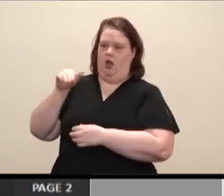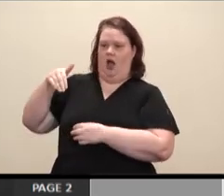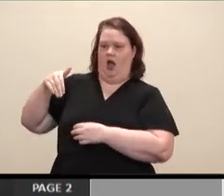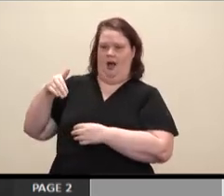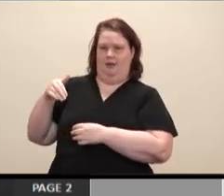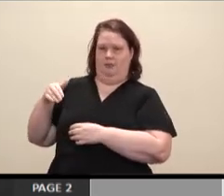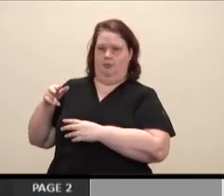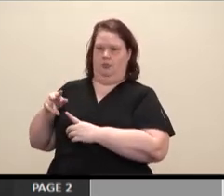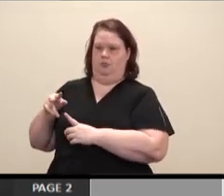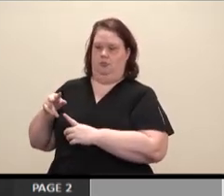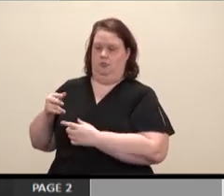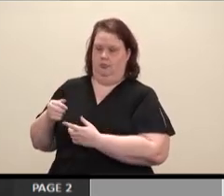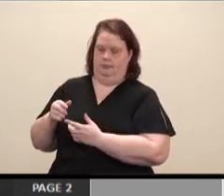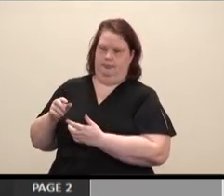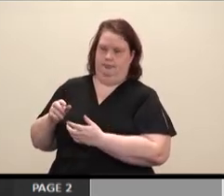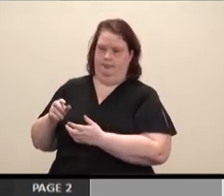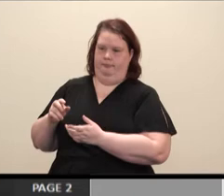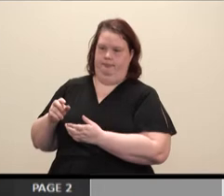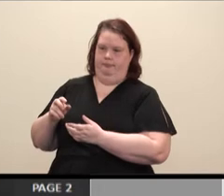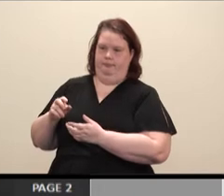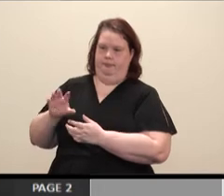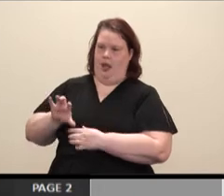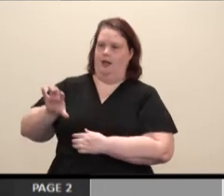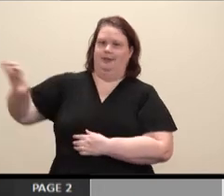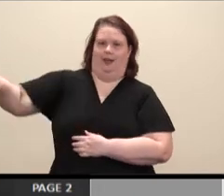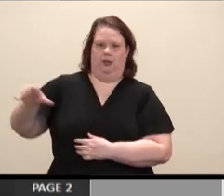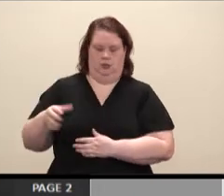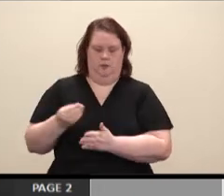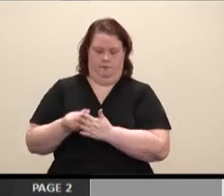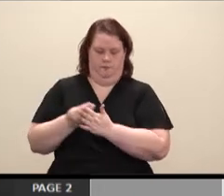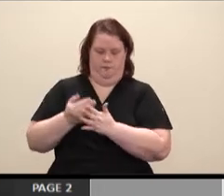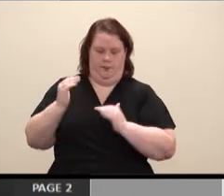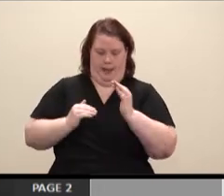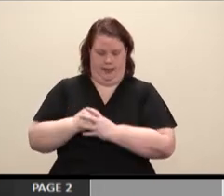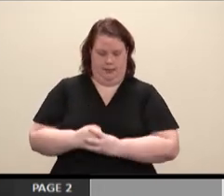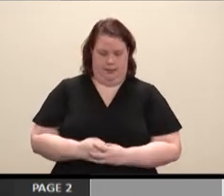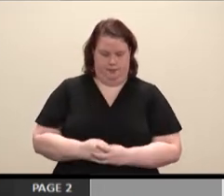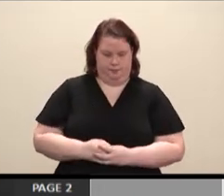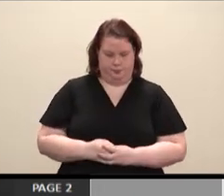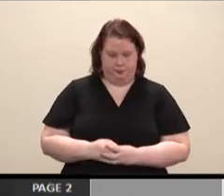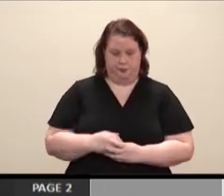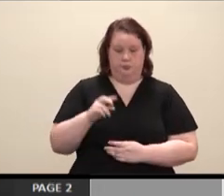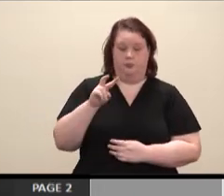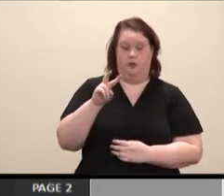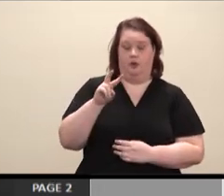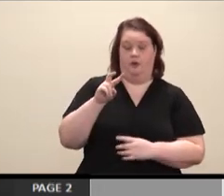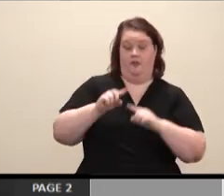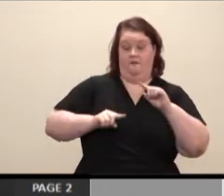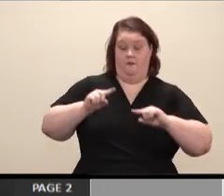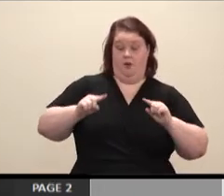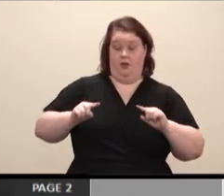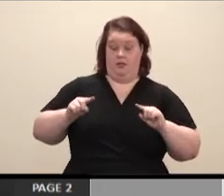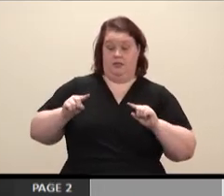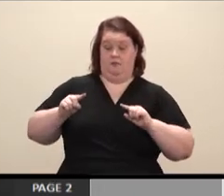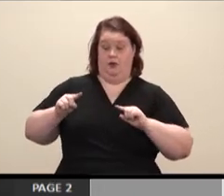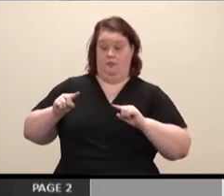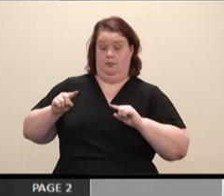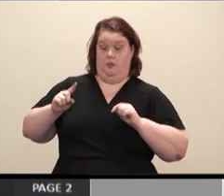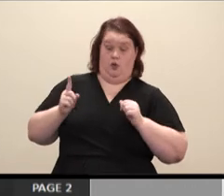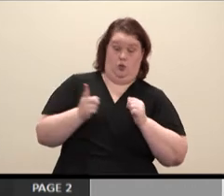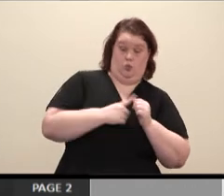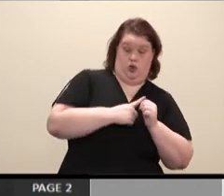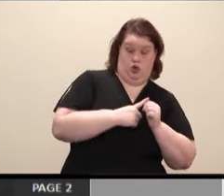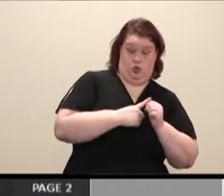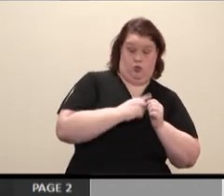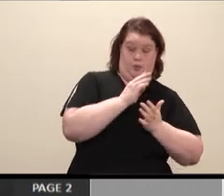I've shown the variances over in the last two columns, the variance from the original budget and the variance from